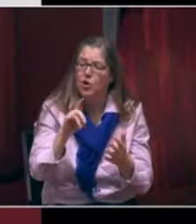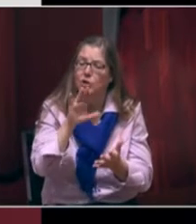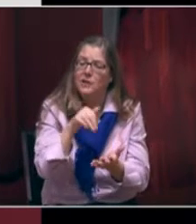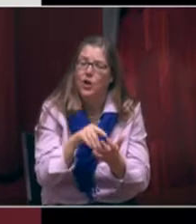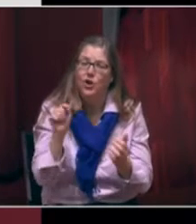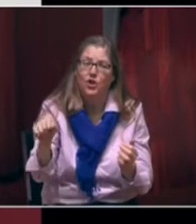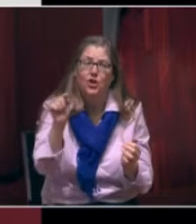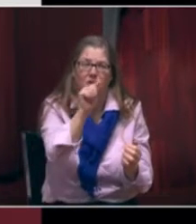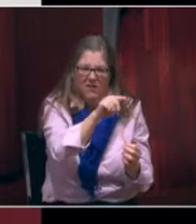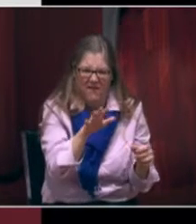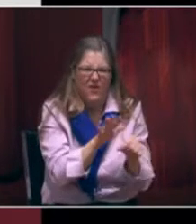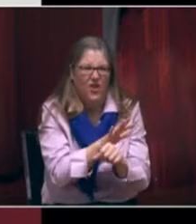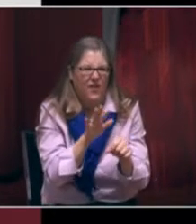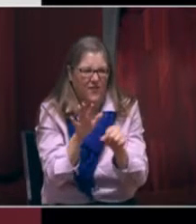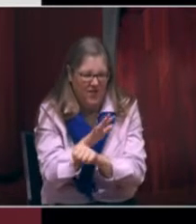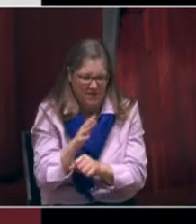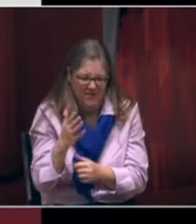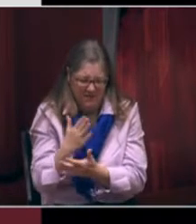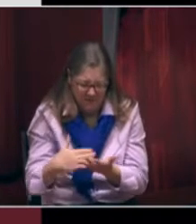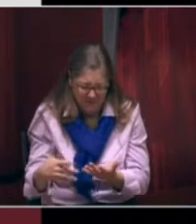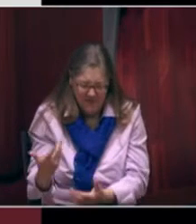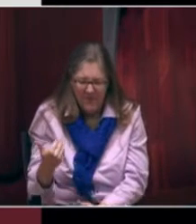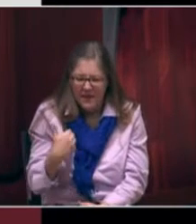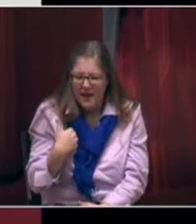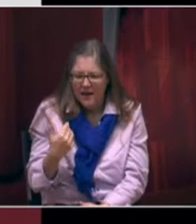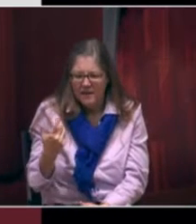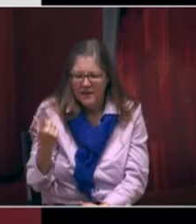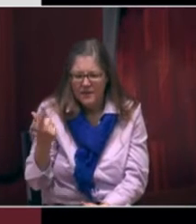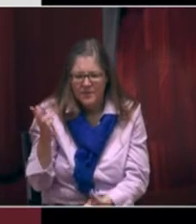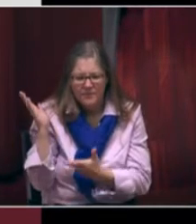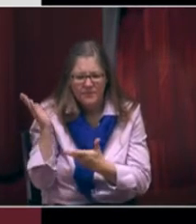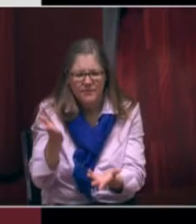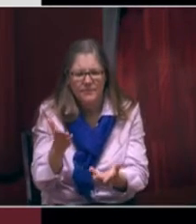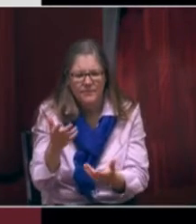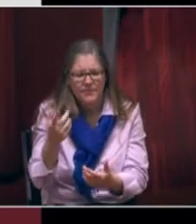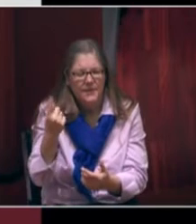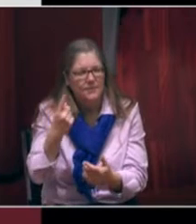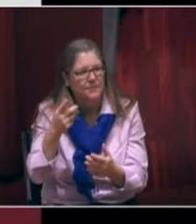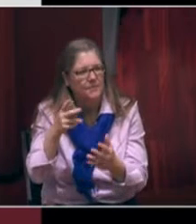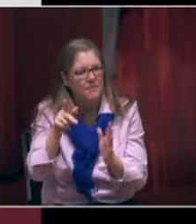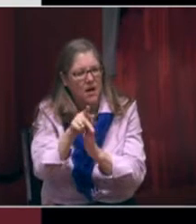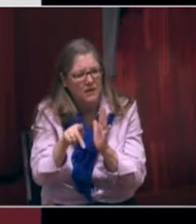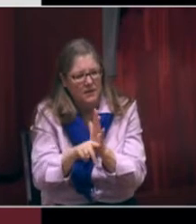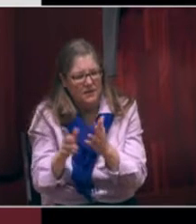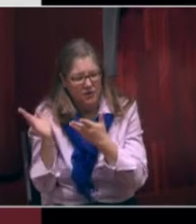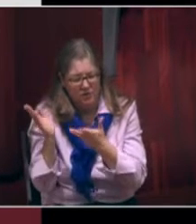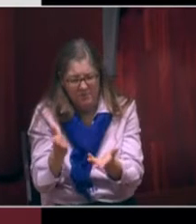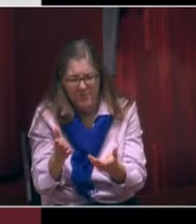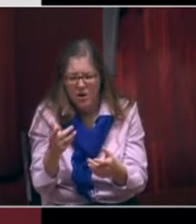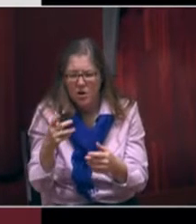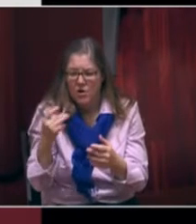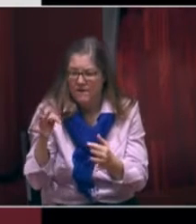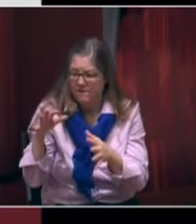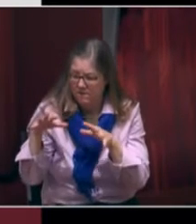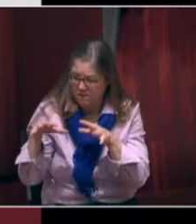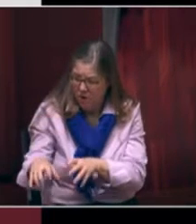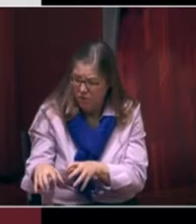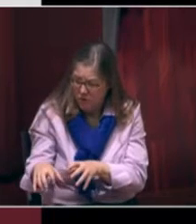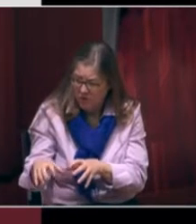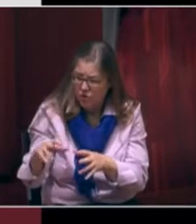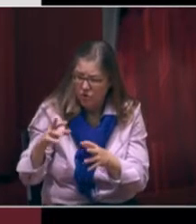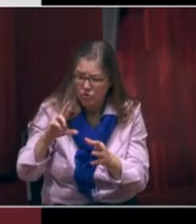full. You may know we had a robust transshipment policy in the past where we would put often frozen low-end